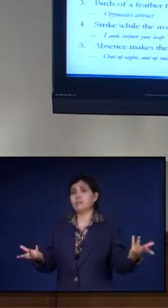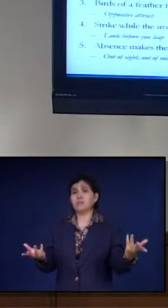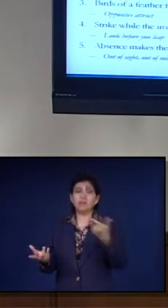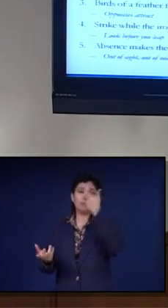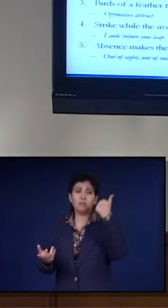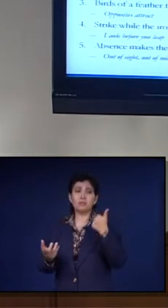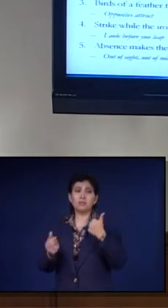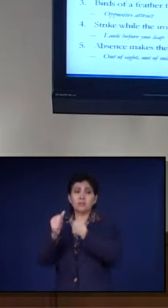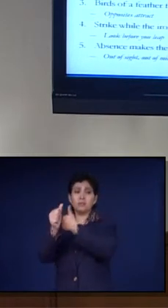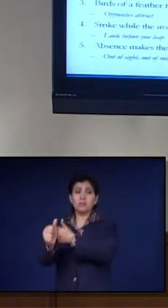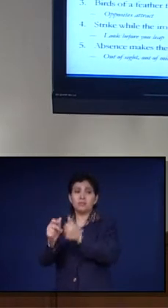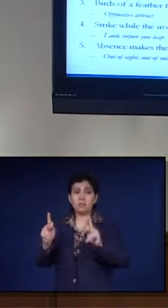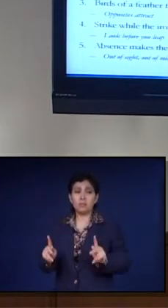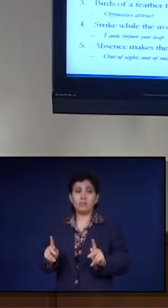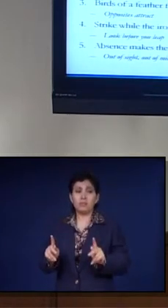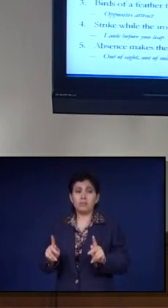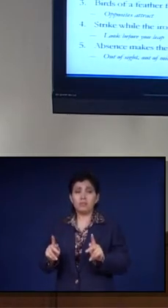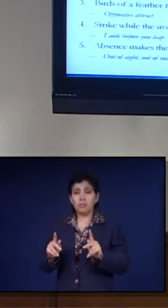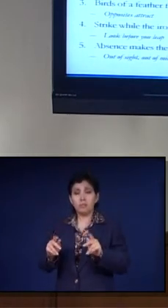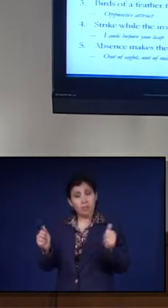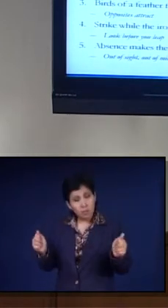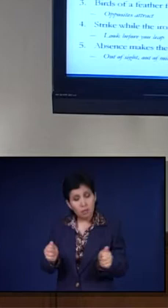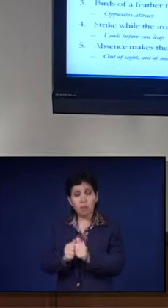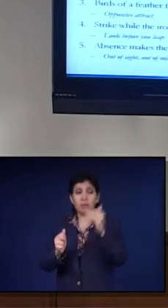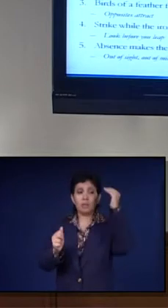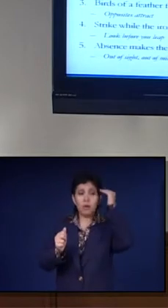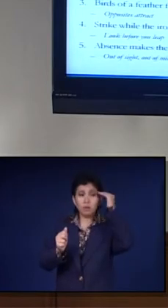by you being